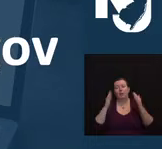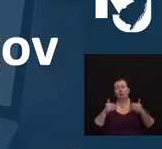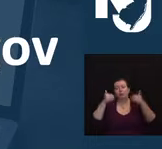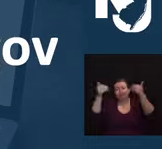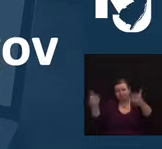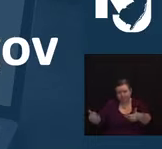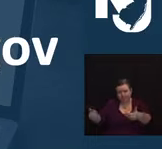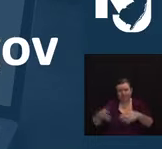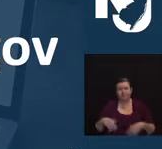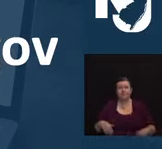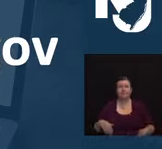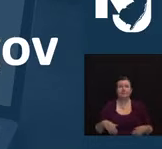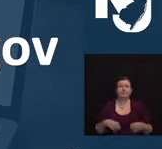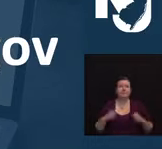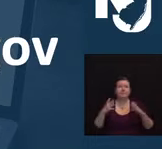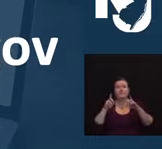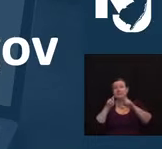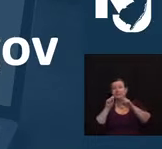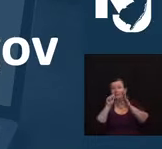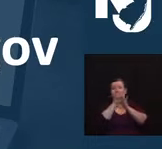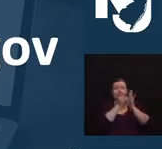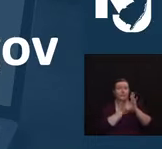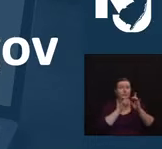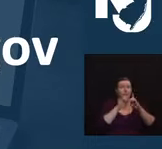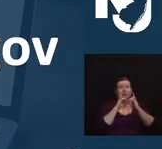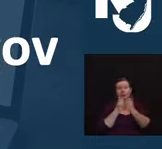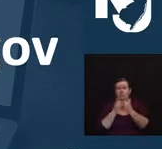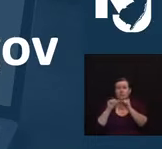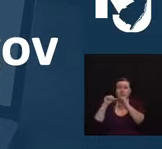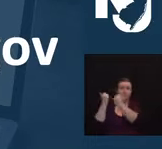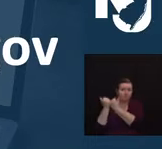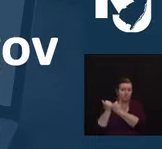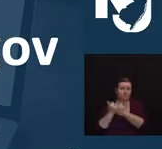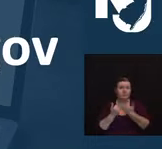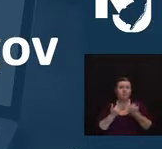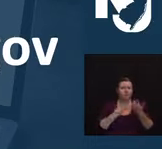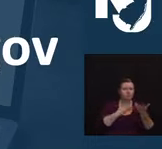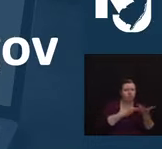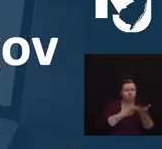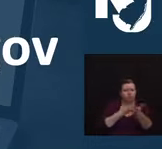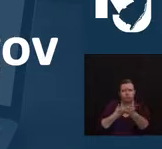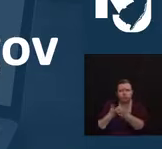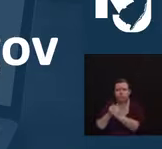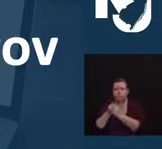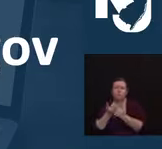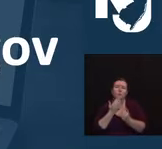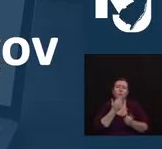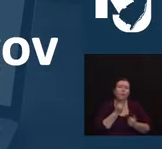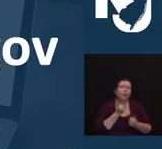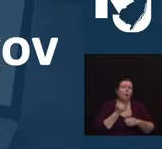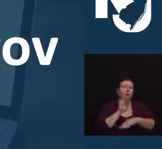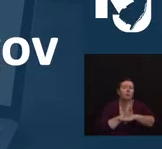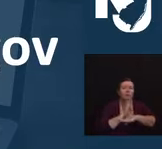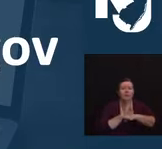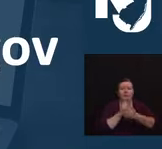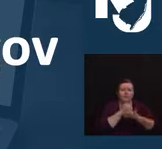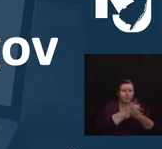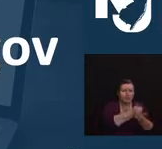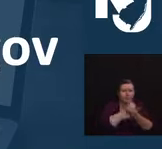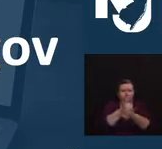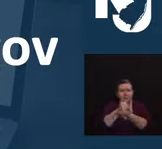state departments and agencies working directly with our downtowns and small businesses to help them weather this storm and prepare